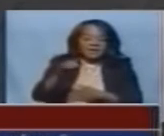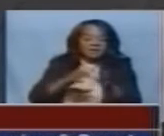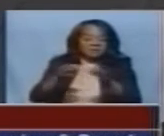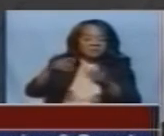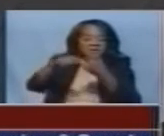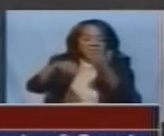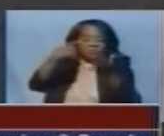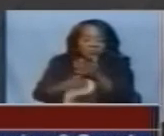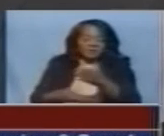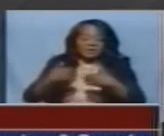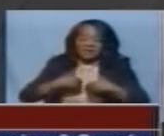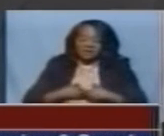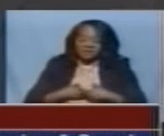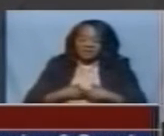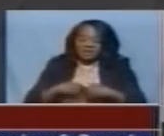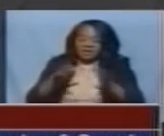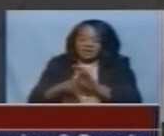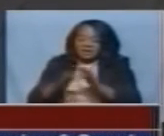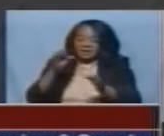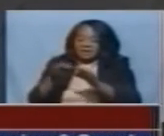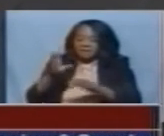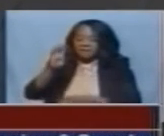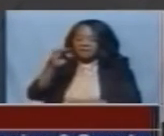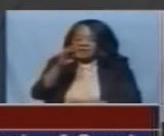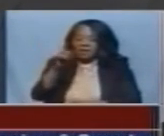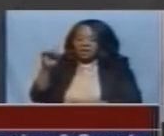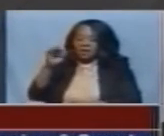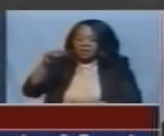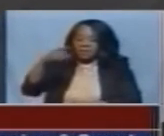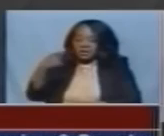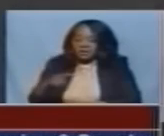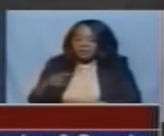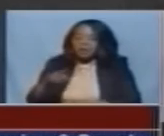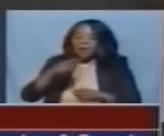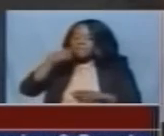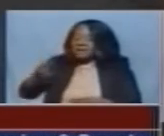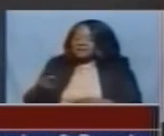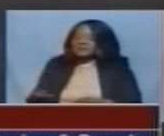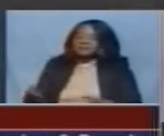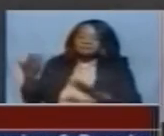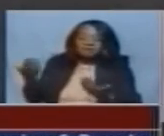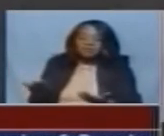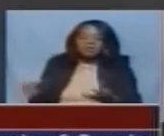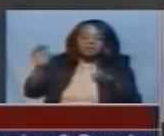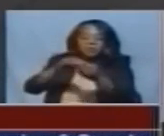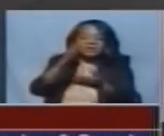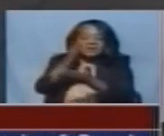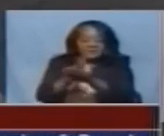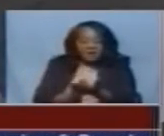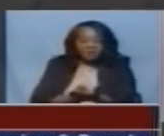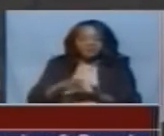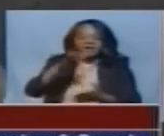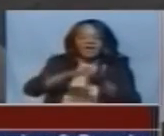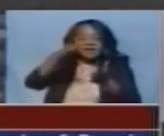the one preparing that bid, I'm going to make sure that I put a Mercedes-Benz or the most expensive car, just in case that's what you're looking for. So